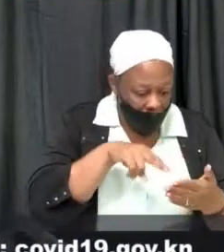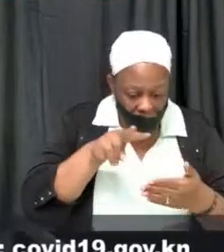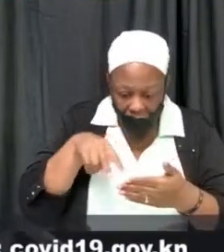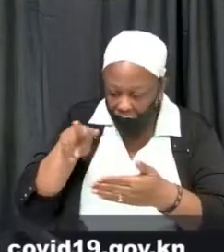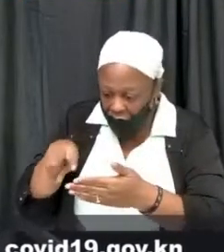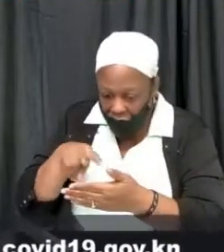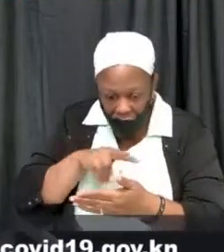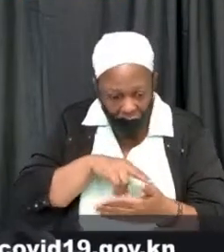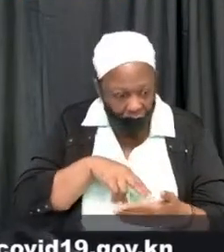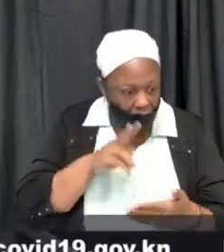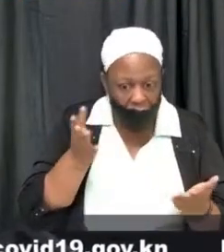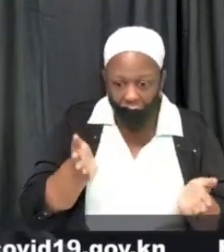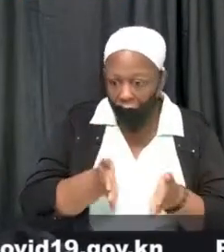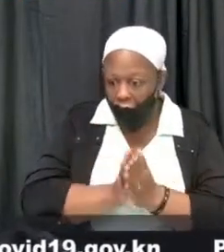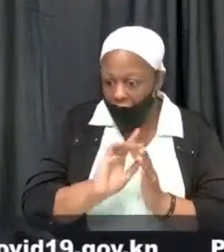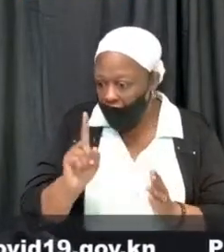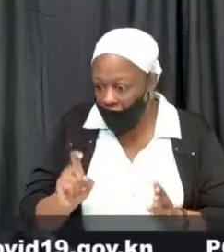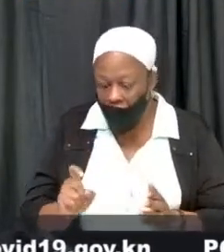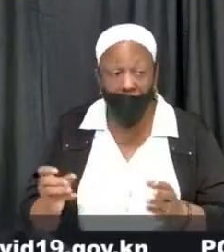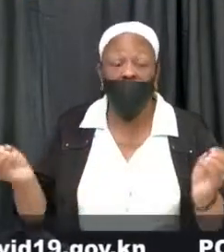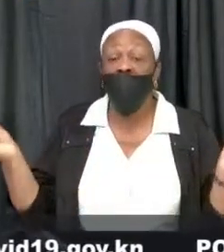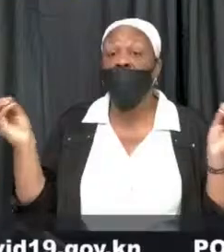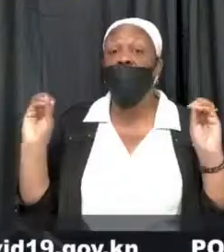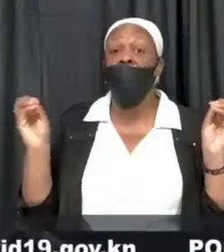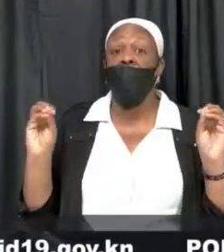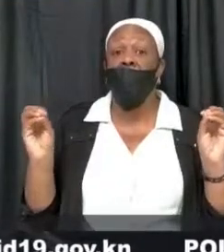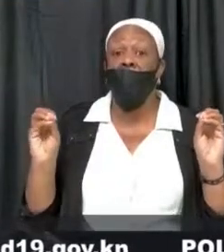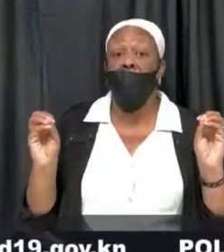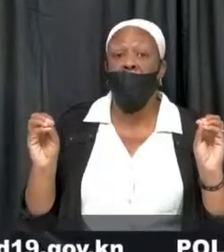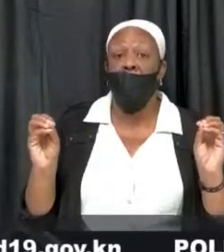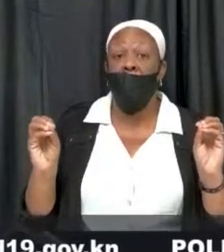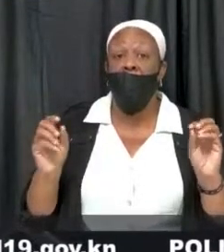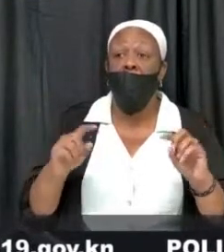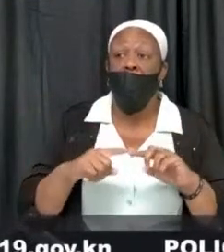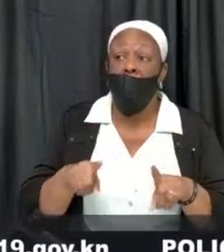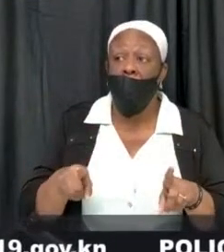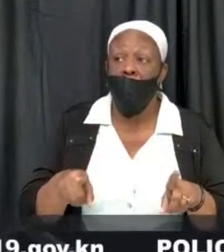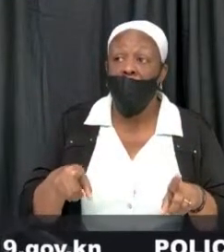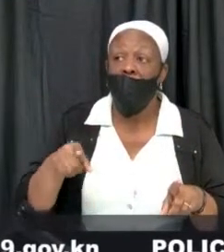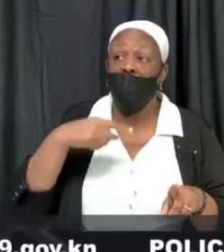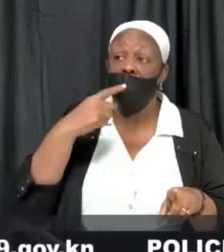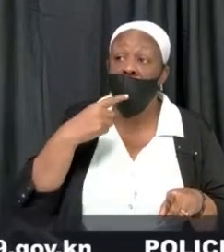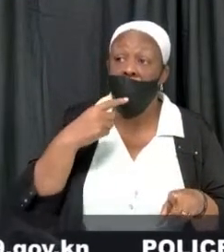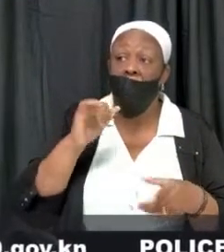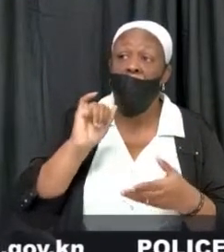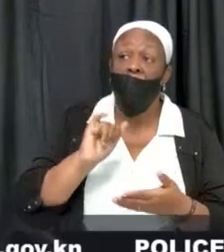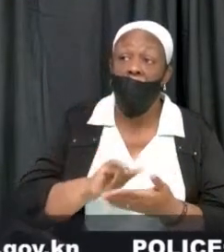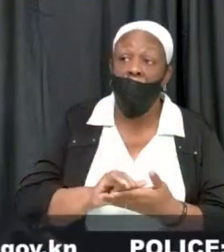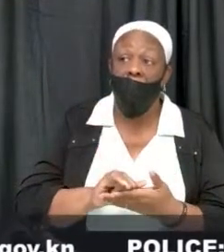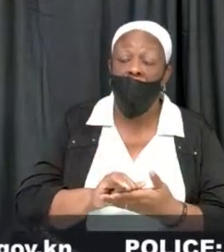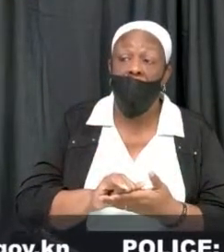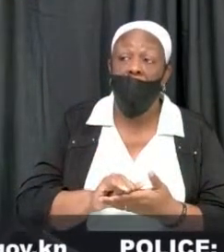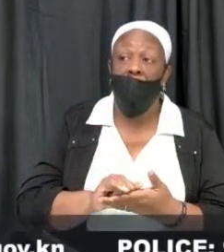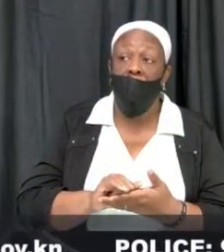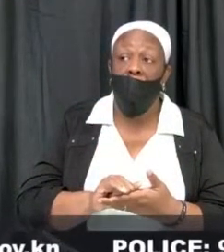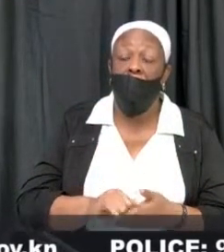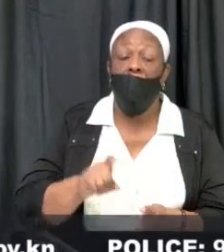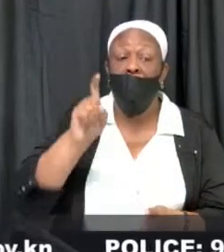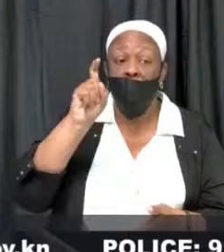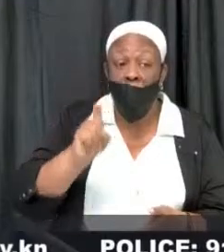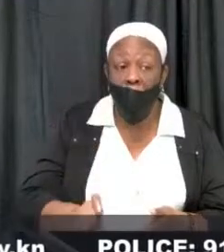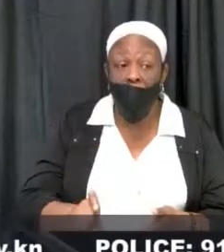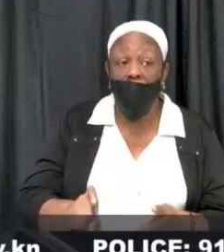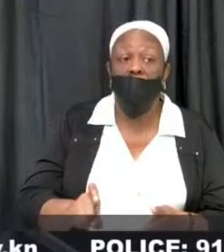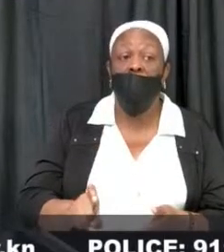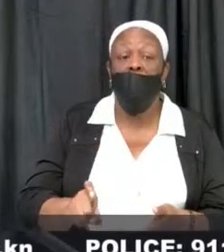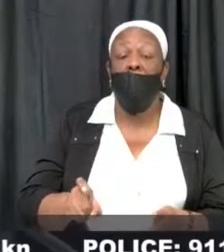blog. So I want to briefly refer to the blog and put as